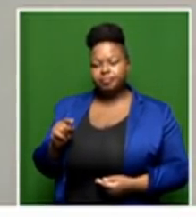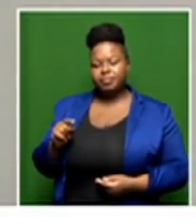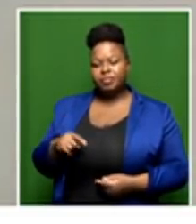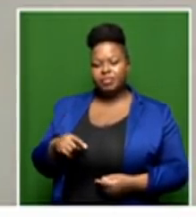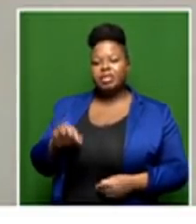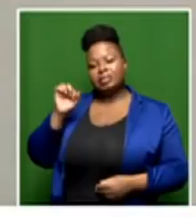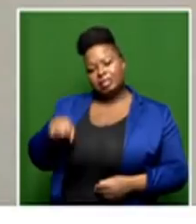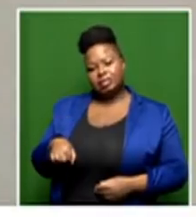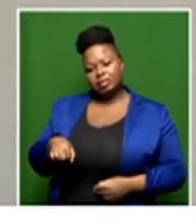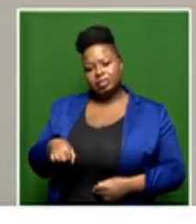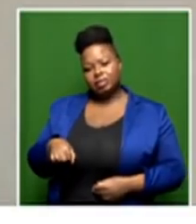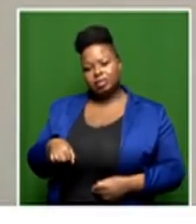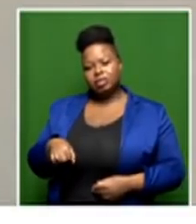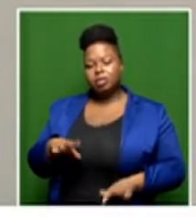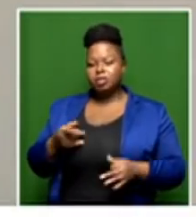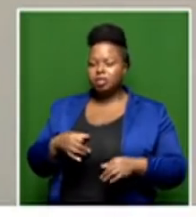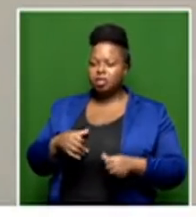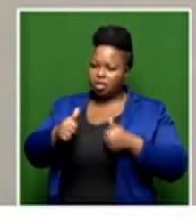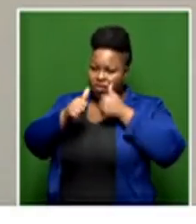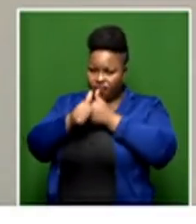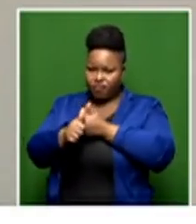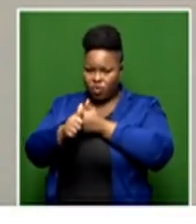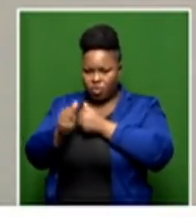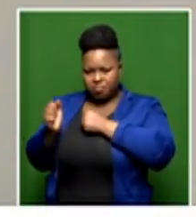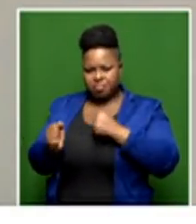heavily entrenched in the politics of